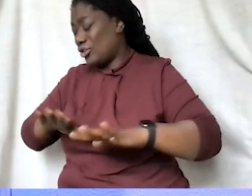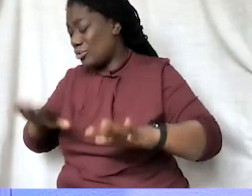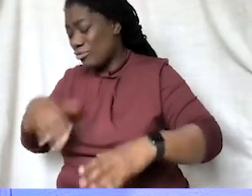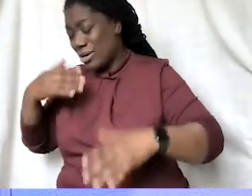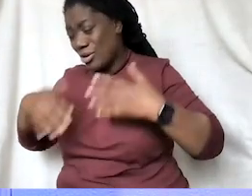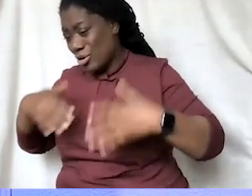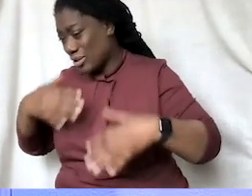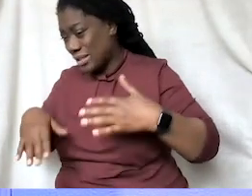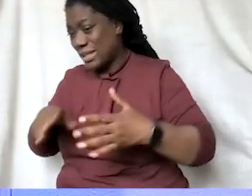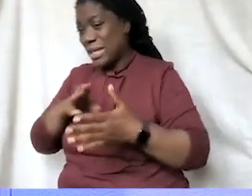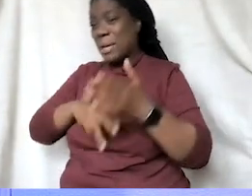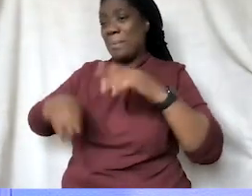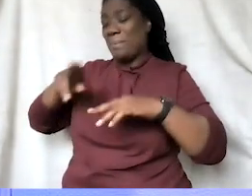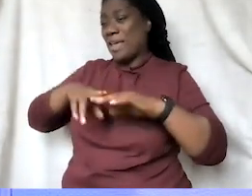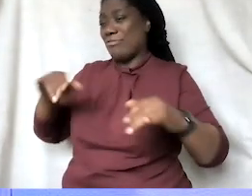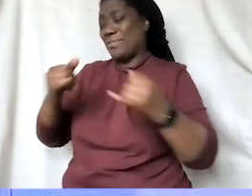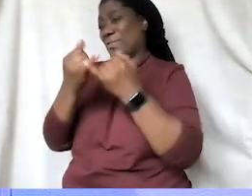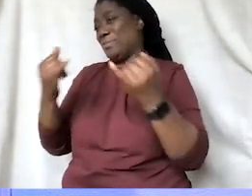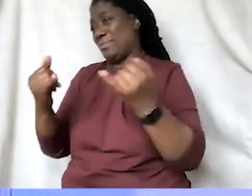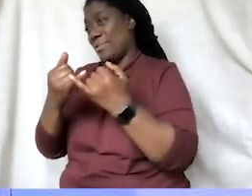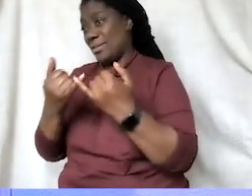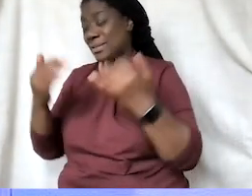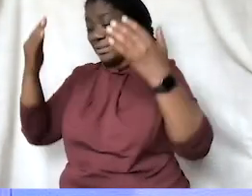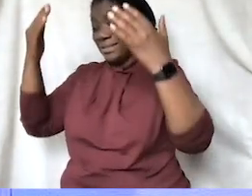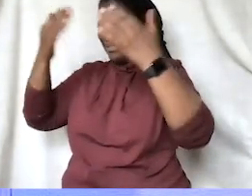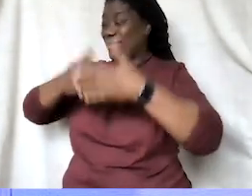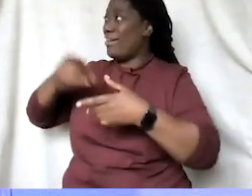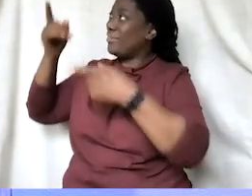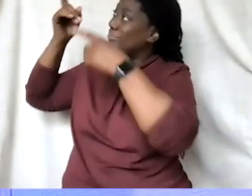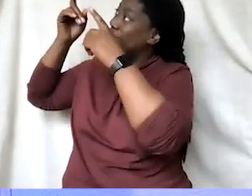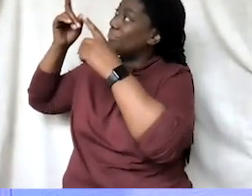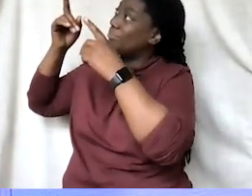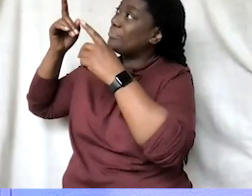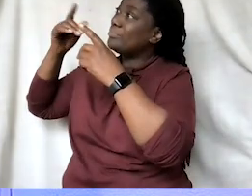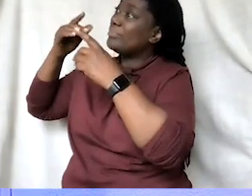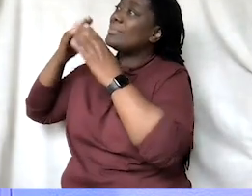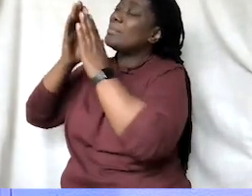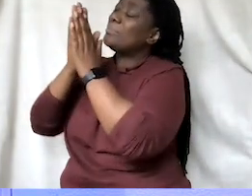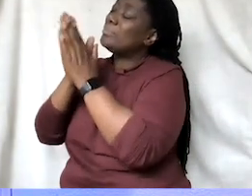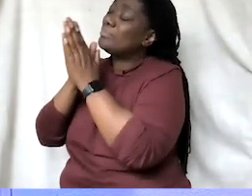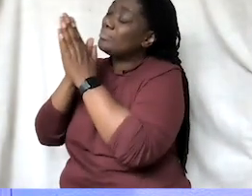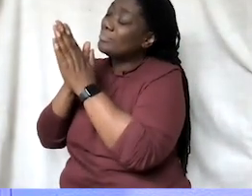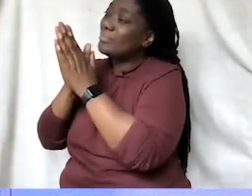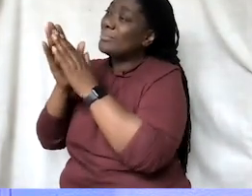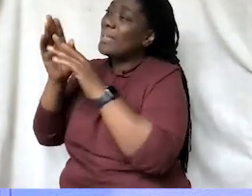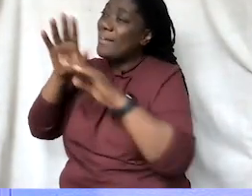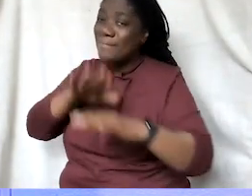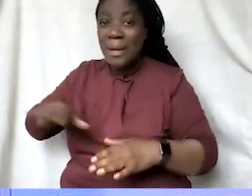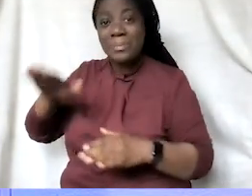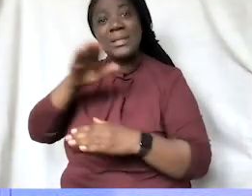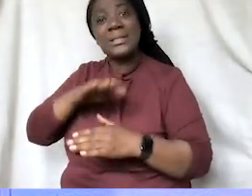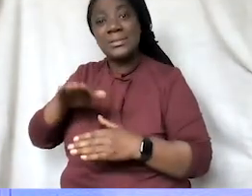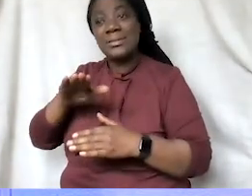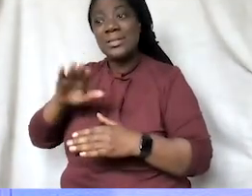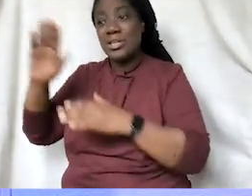hurting. Parents are fighting. Tonight, oh God, I want to pray for families that you will bring peace